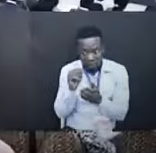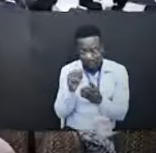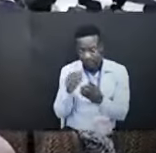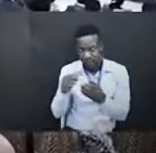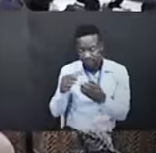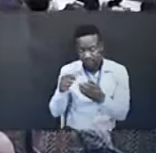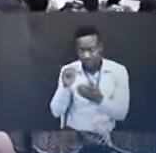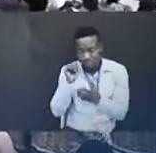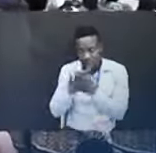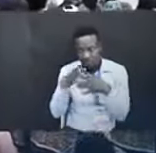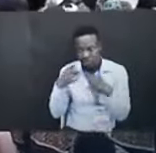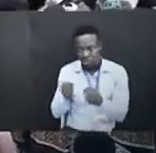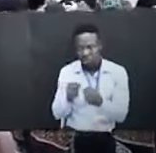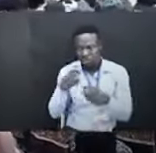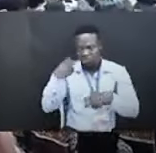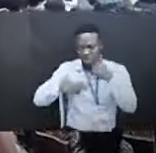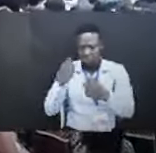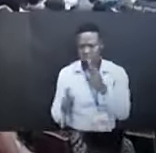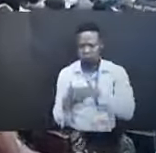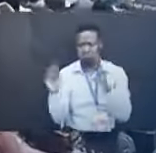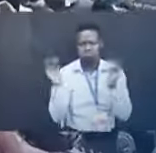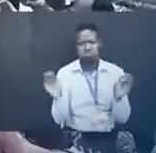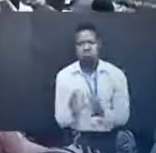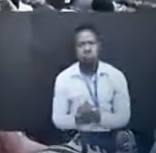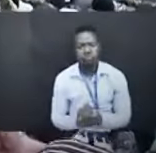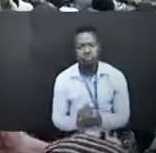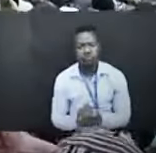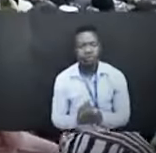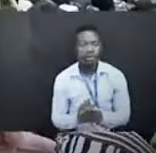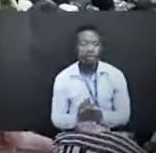But for us as Christians,